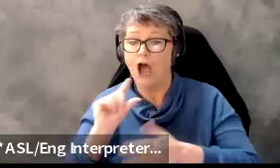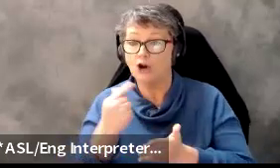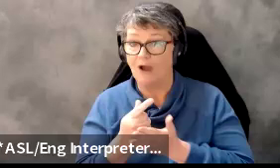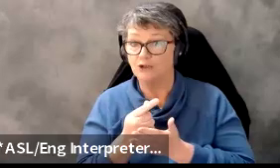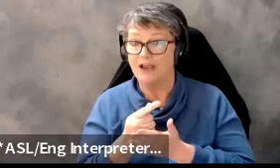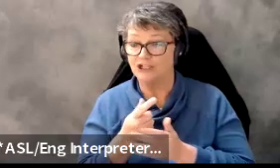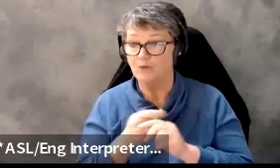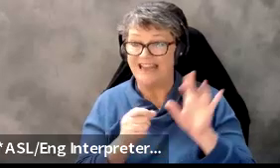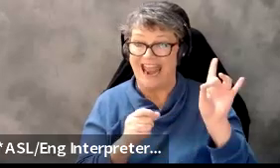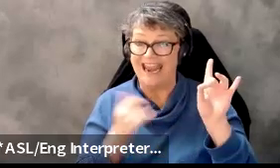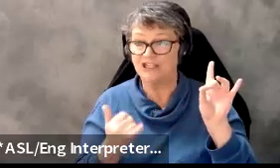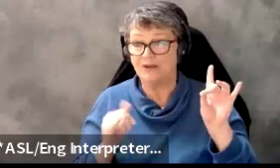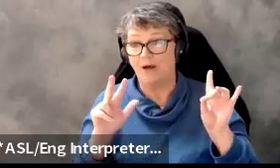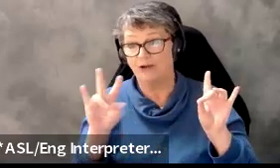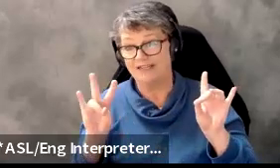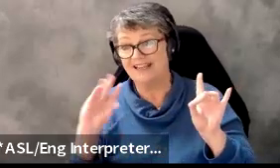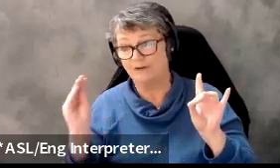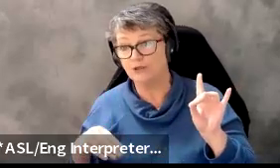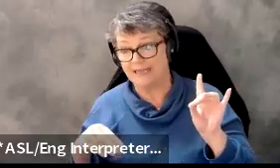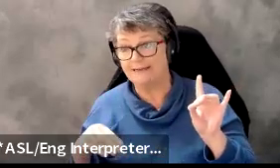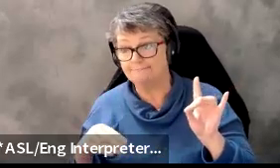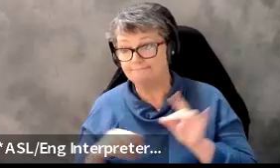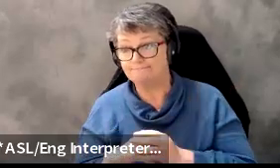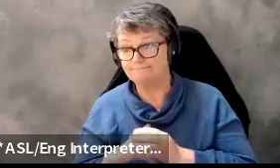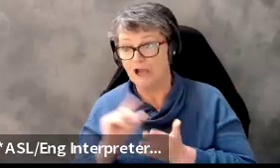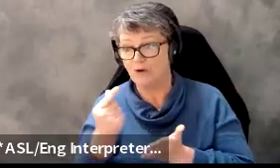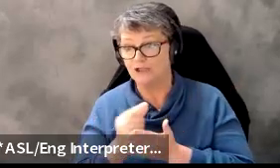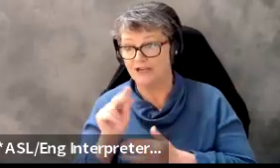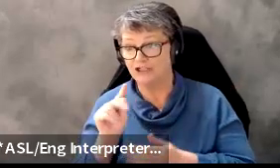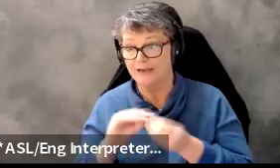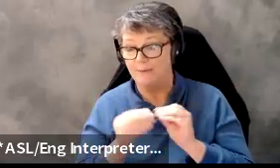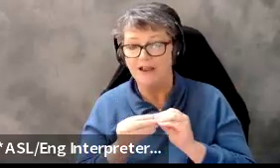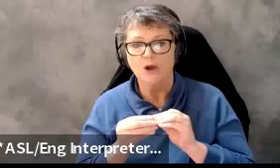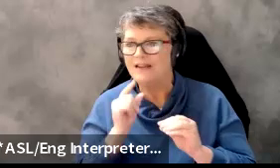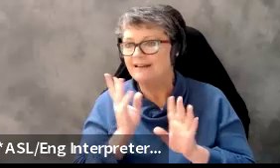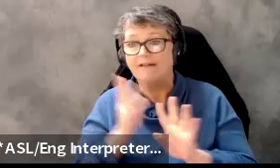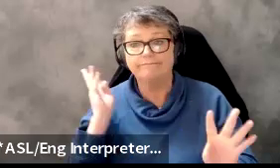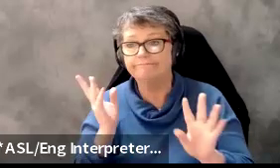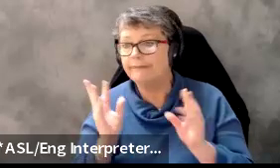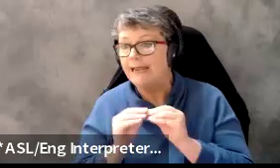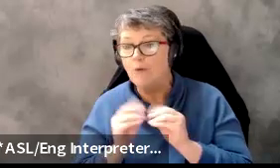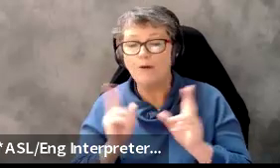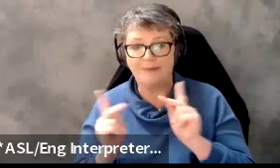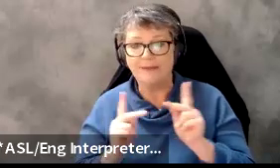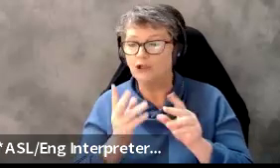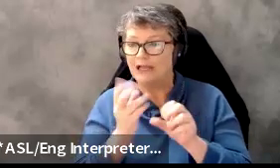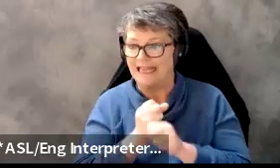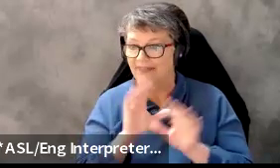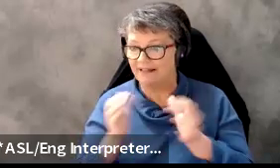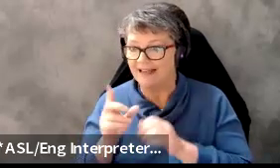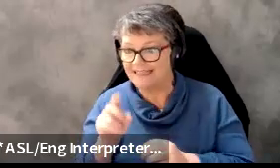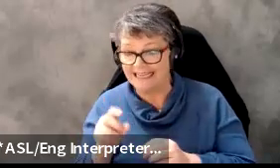went from 8 to up to now 37%. We didn't have those long wait lines anymore. People were able to get what they needed. It